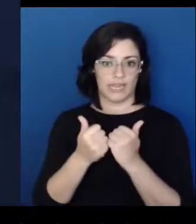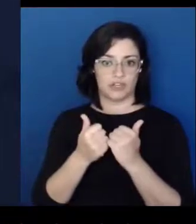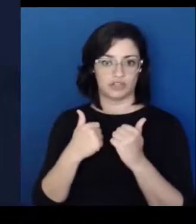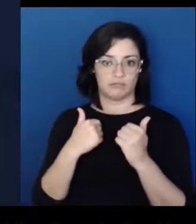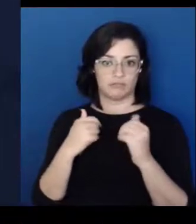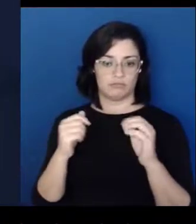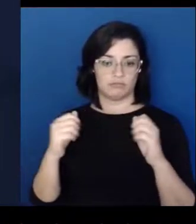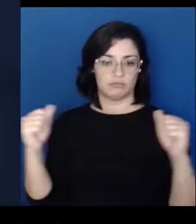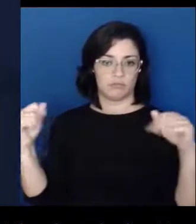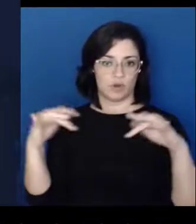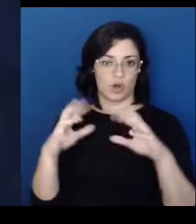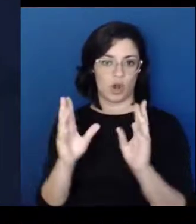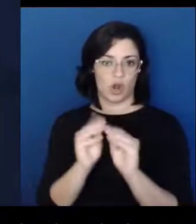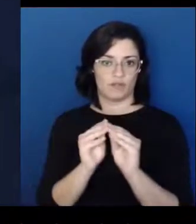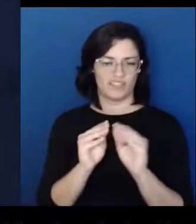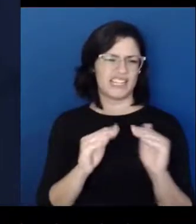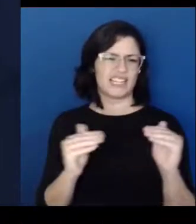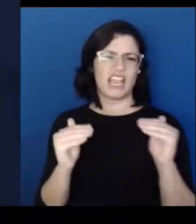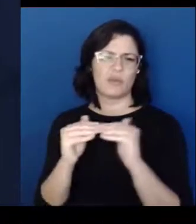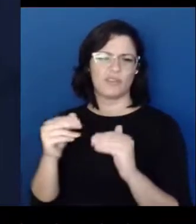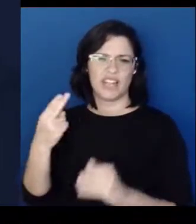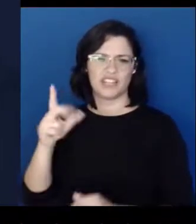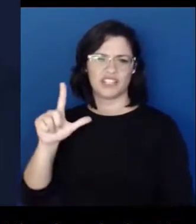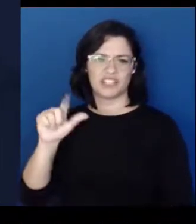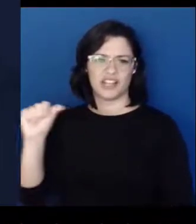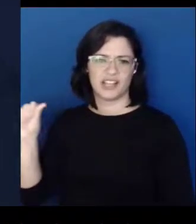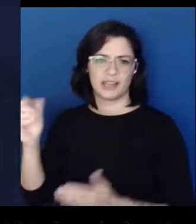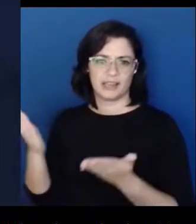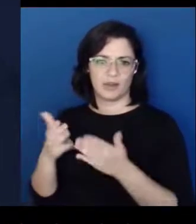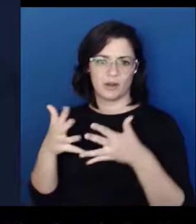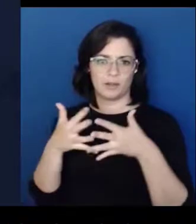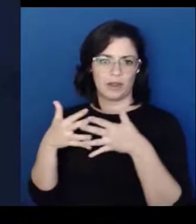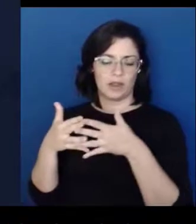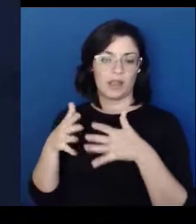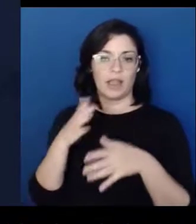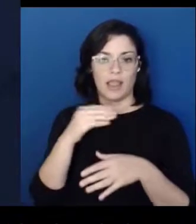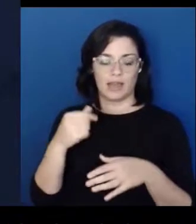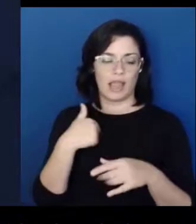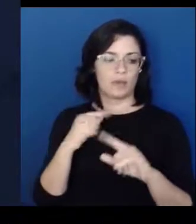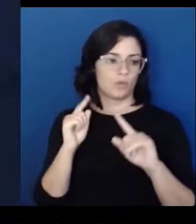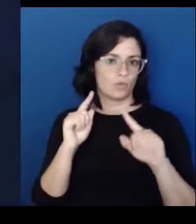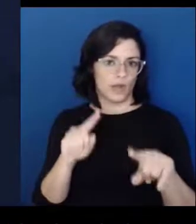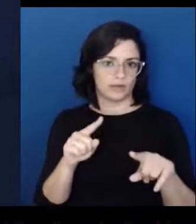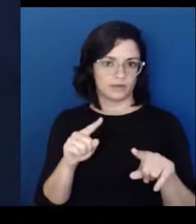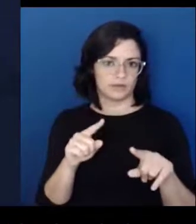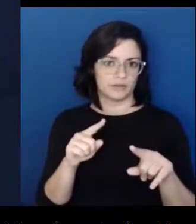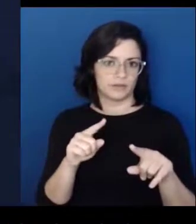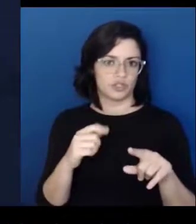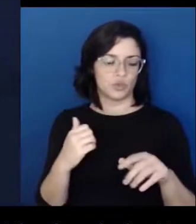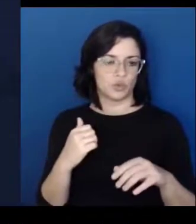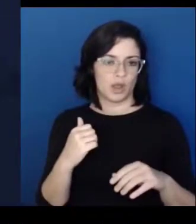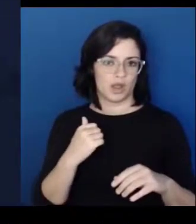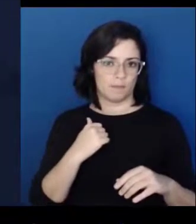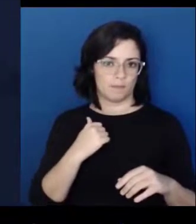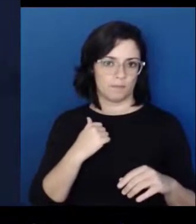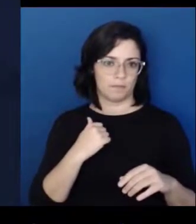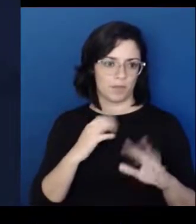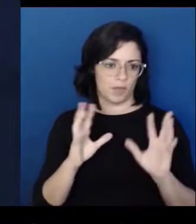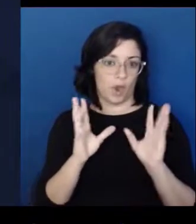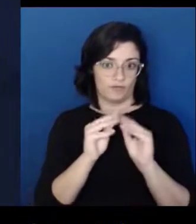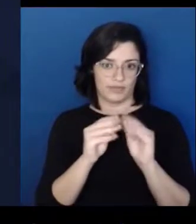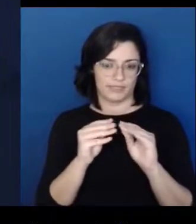of America. And I went to a conference. I went in one person and came out another